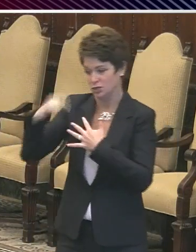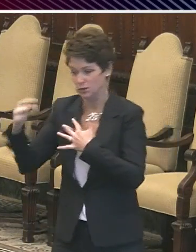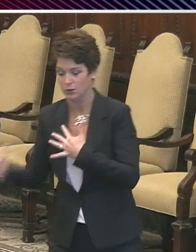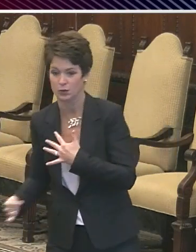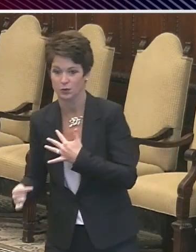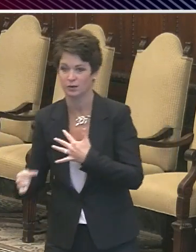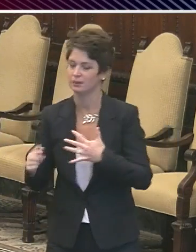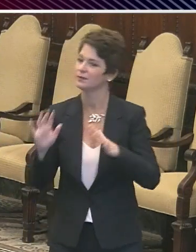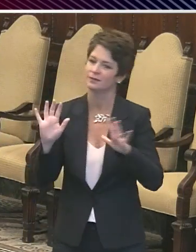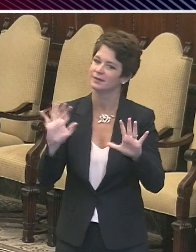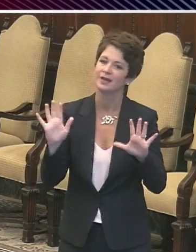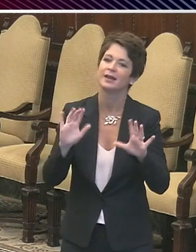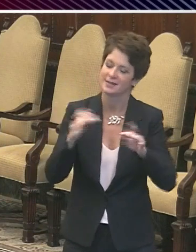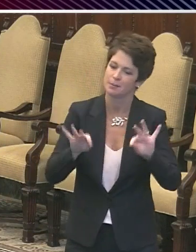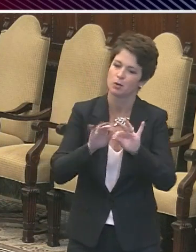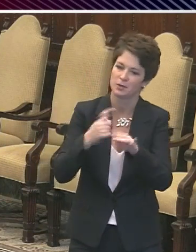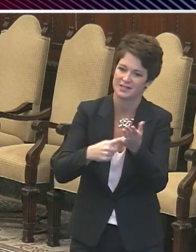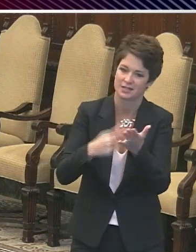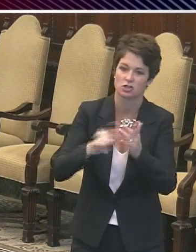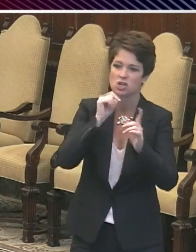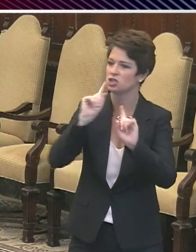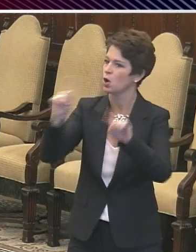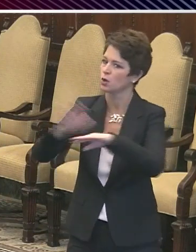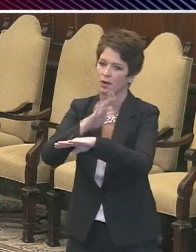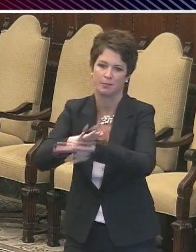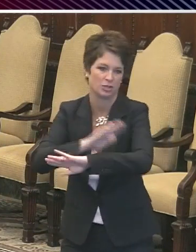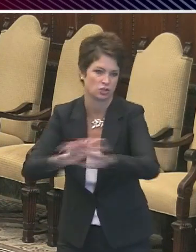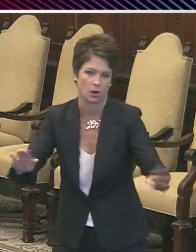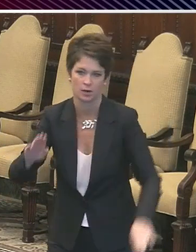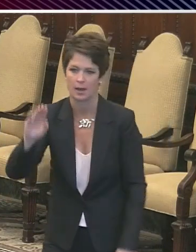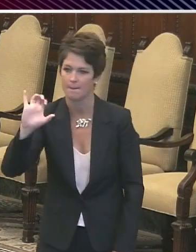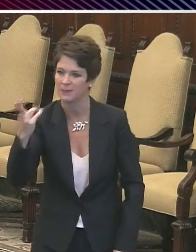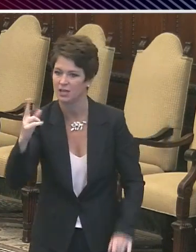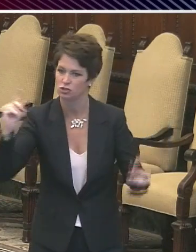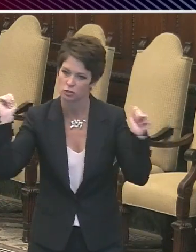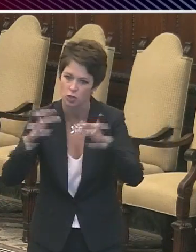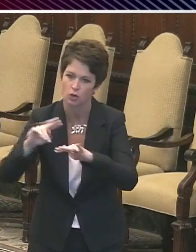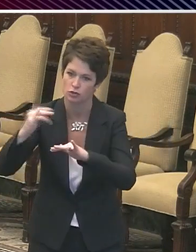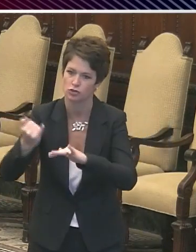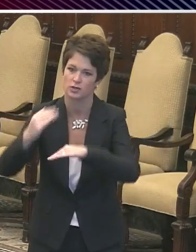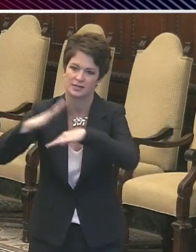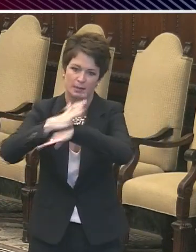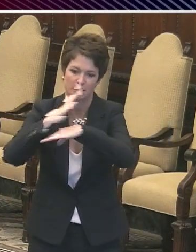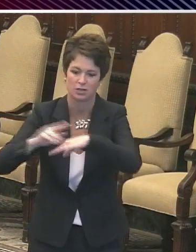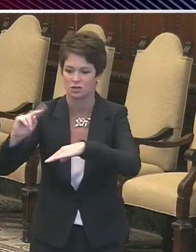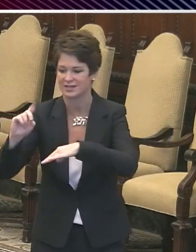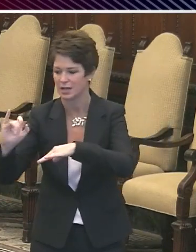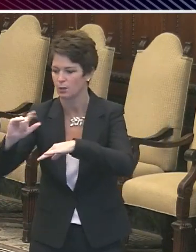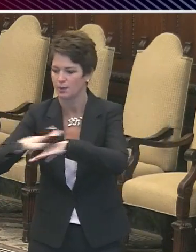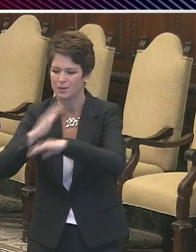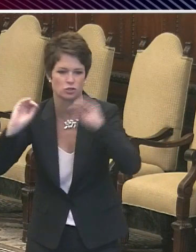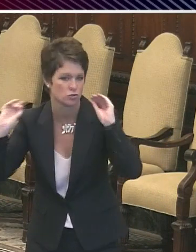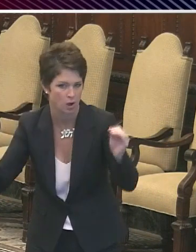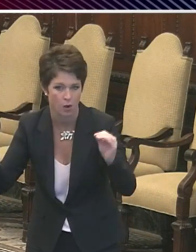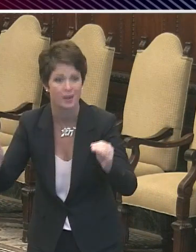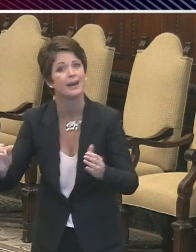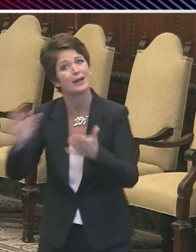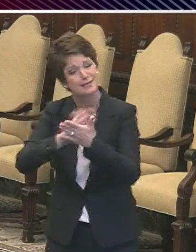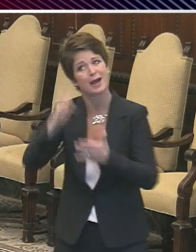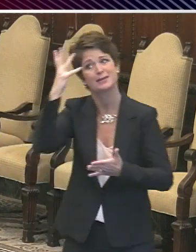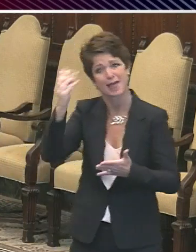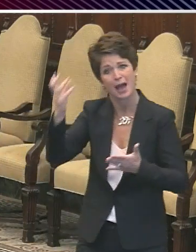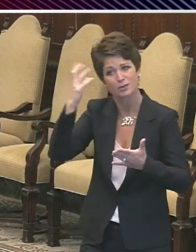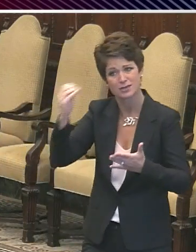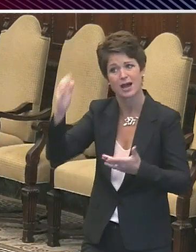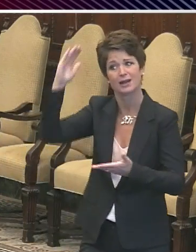weekend. Don't go to the beach. We are not recommending people go to the beach this weekend. It is true that being outdoors is